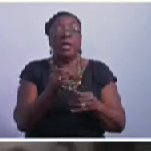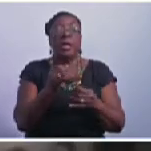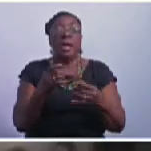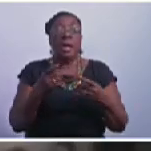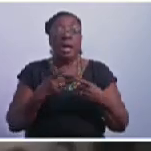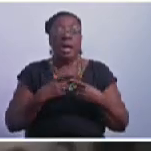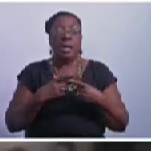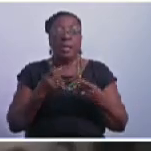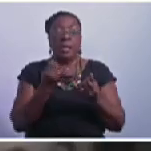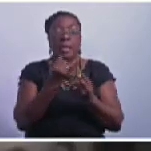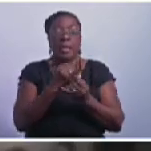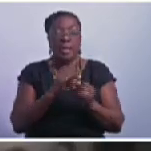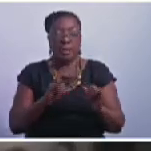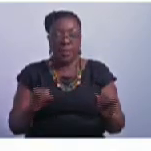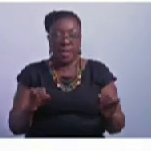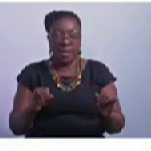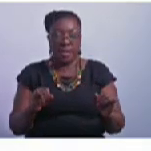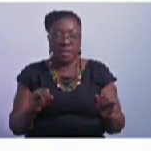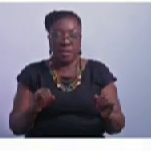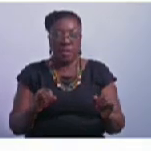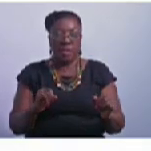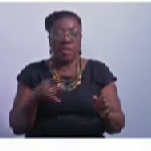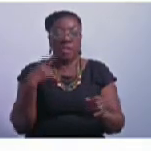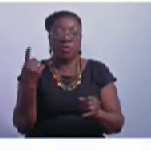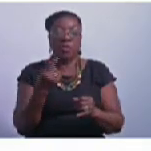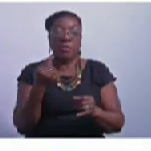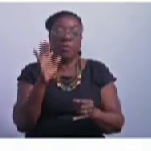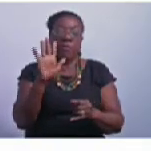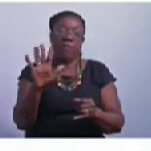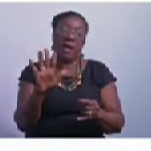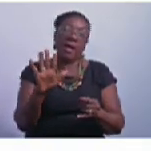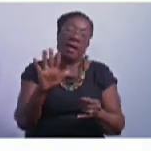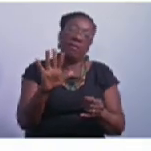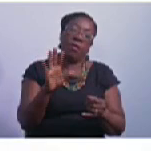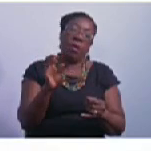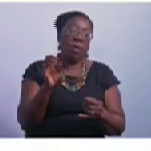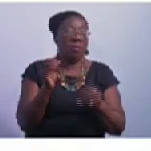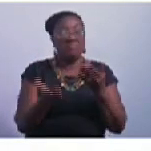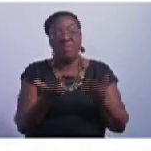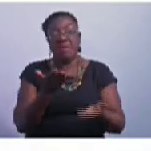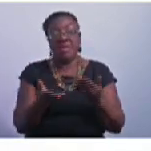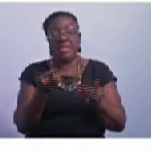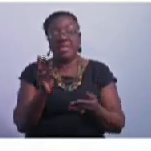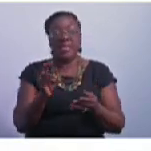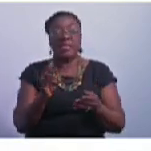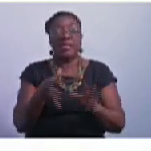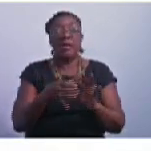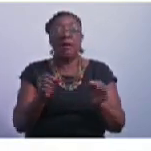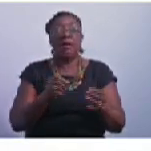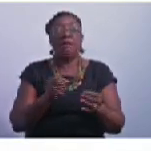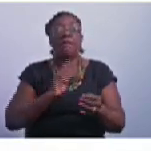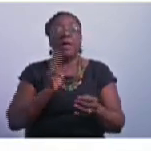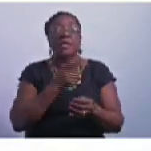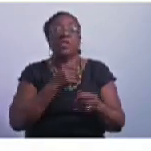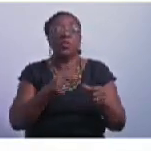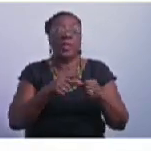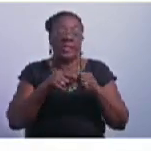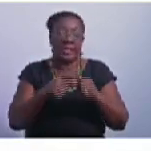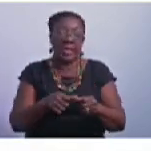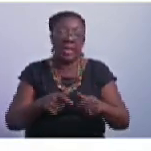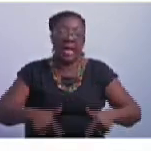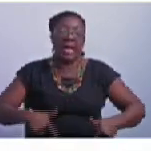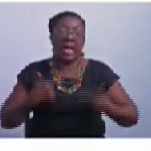who are still alive. Sir Arthur Fuchs, Sir Arthur Hannah, Sir Orville